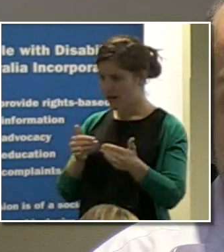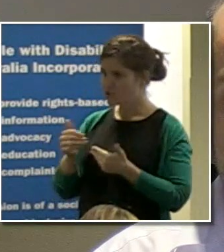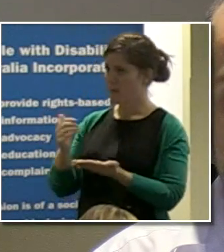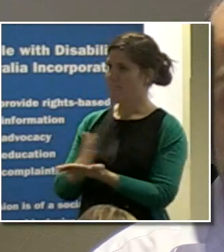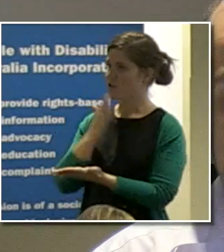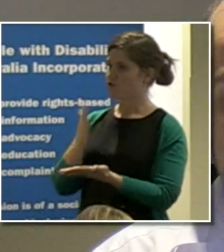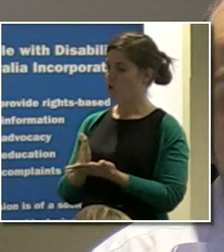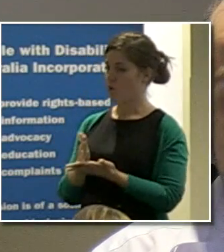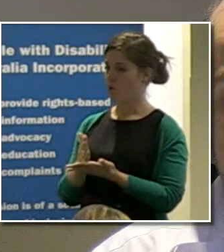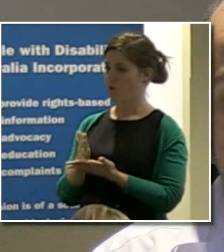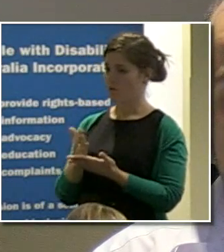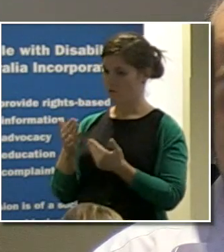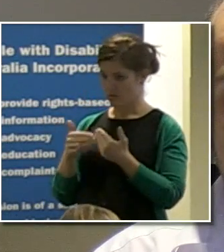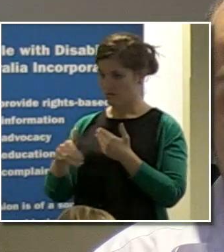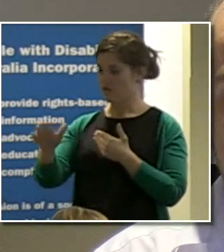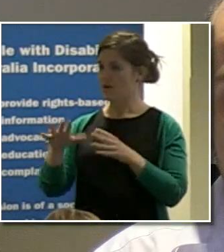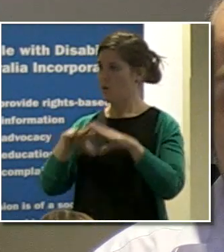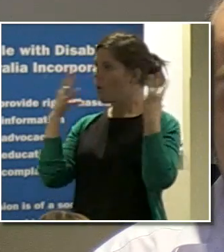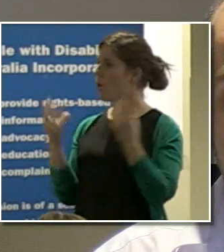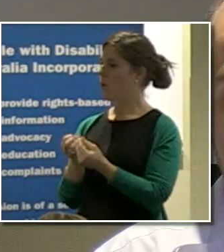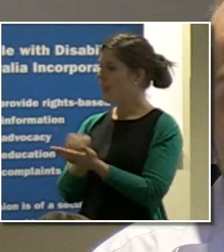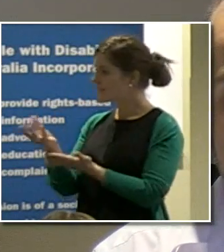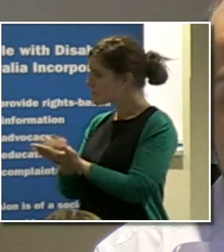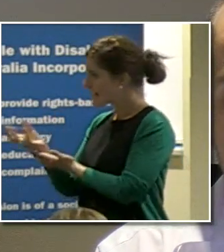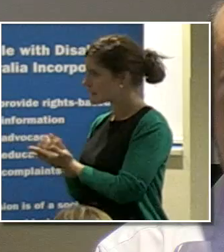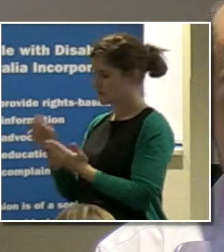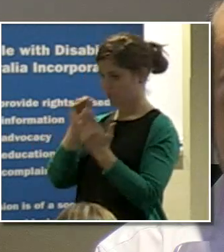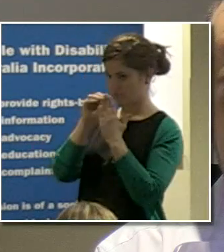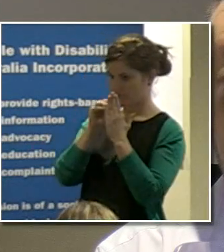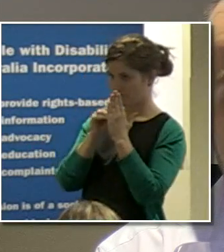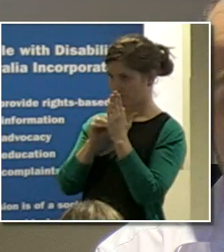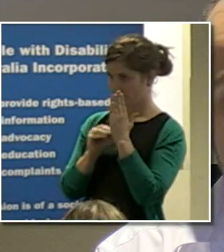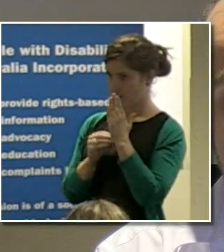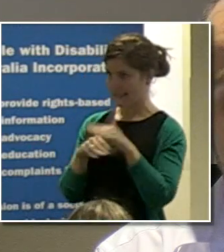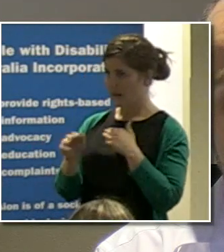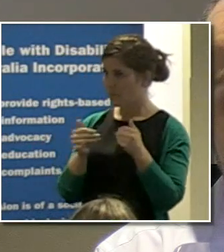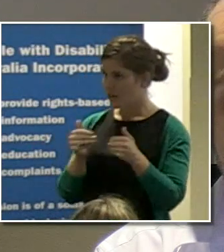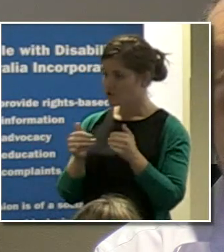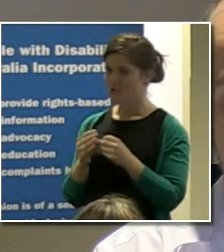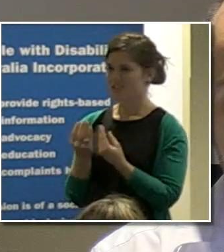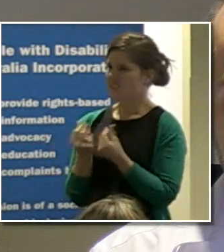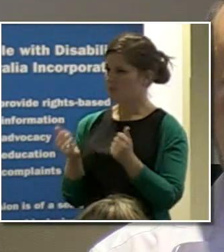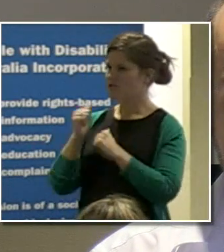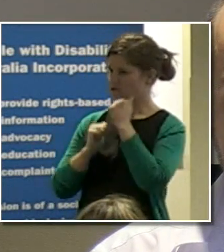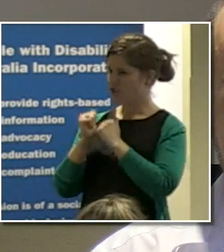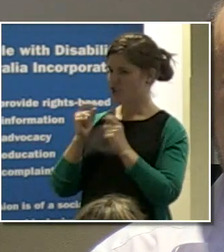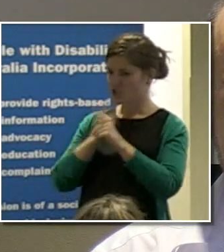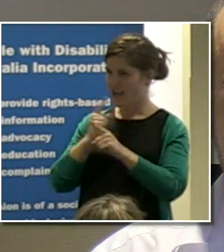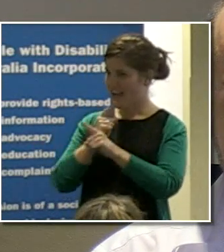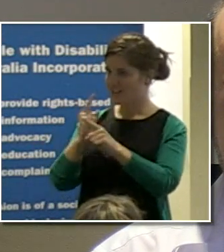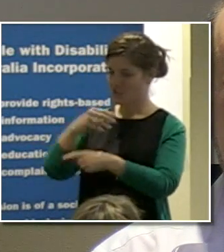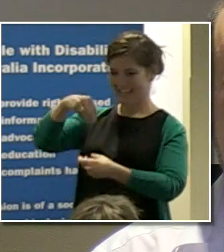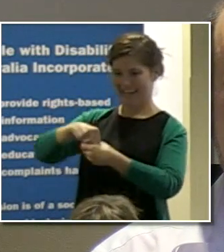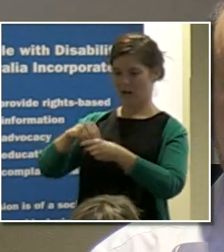our budgets account for all of the expenses. We've made some structural changes to some of the issues within